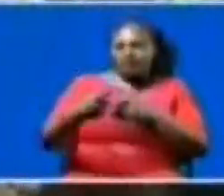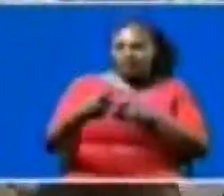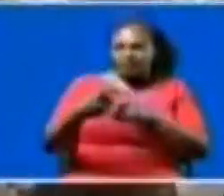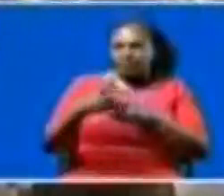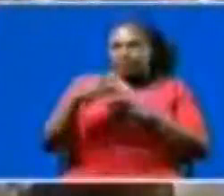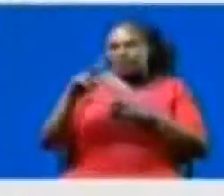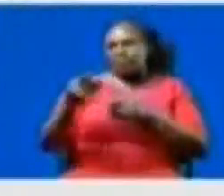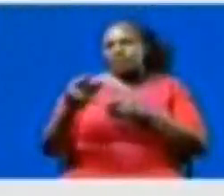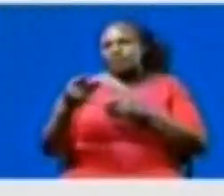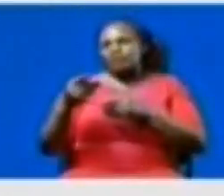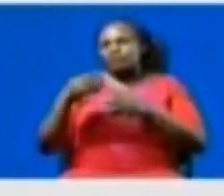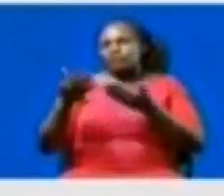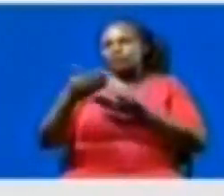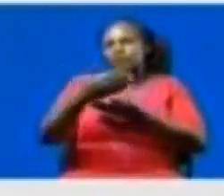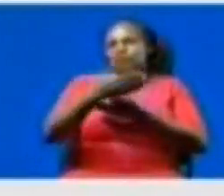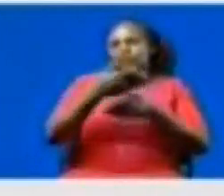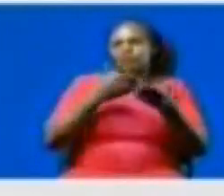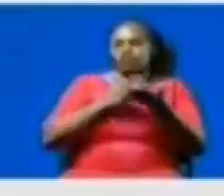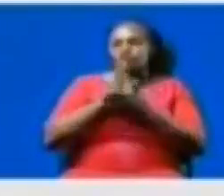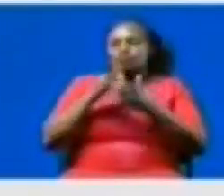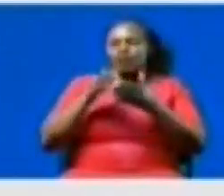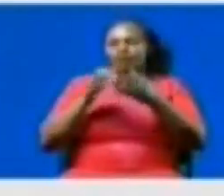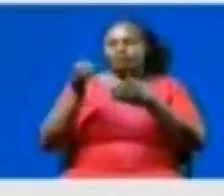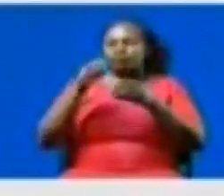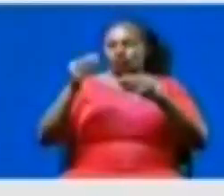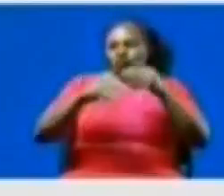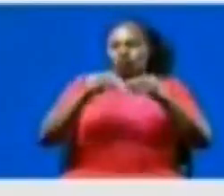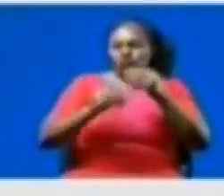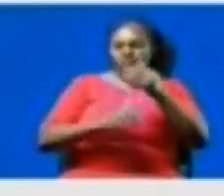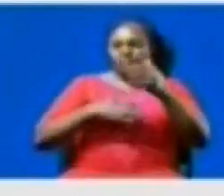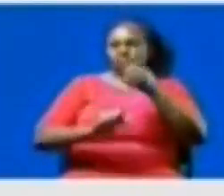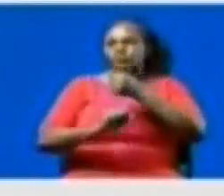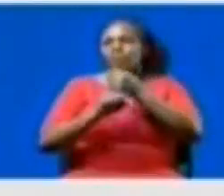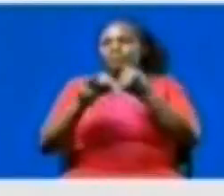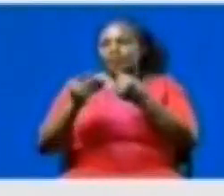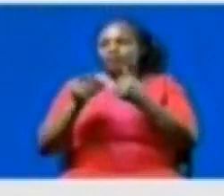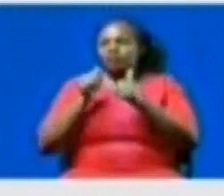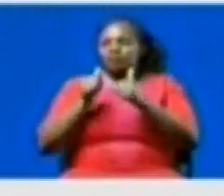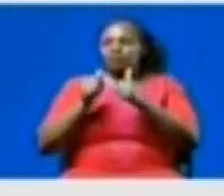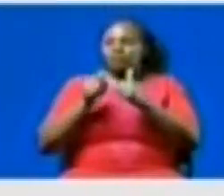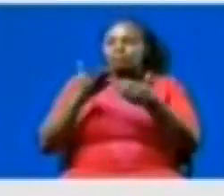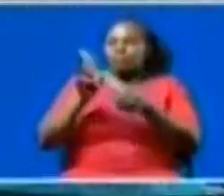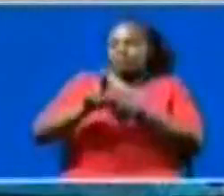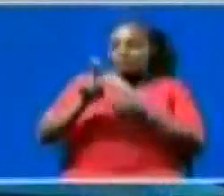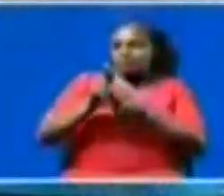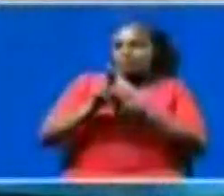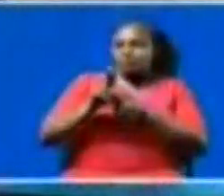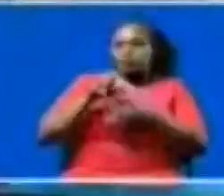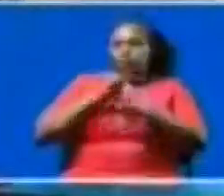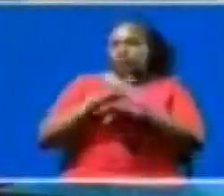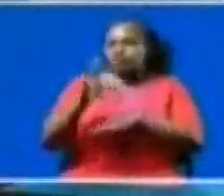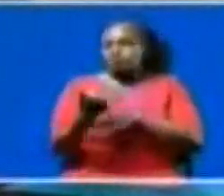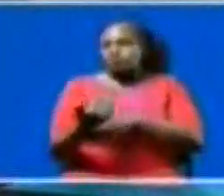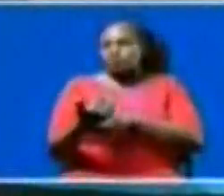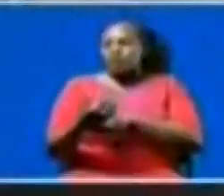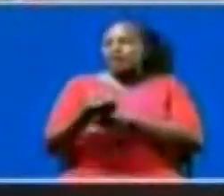Kenya shillings that she raised through her GoFundMe account. Money that will be now used to get these